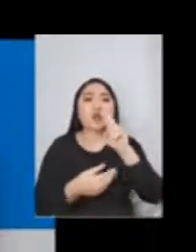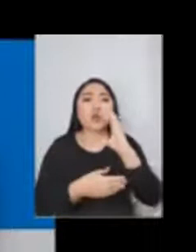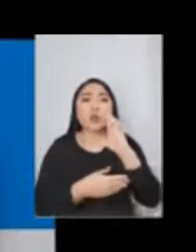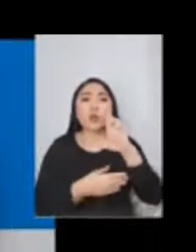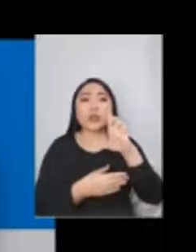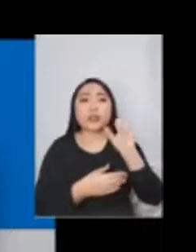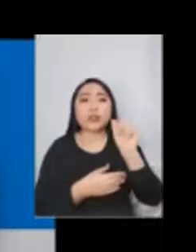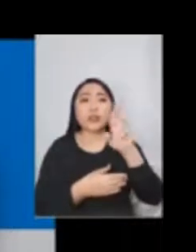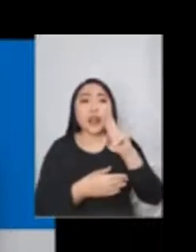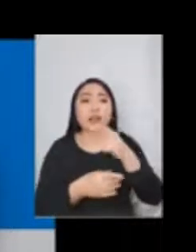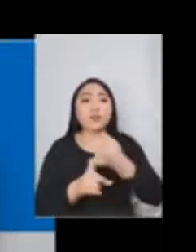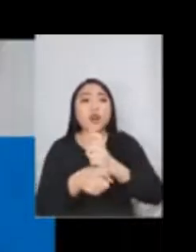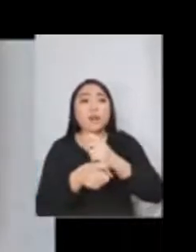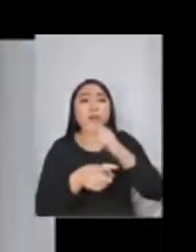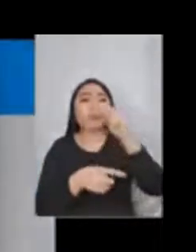from Picard.